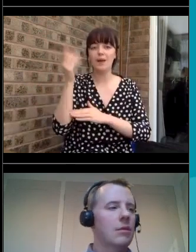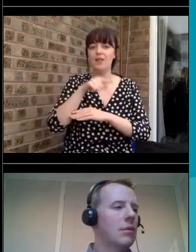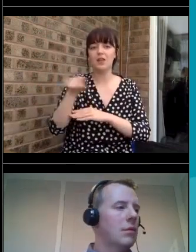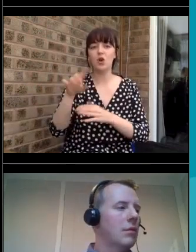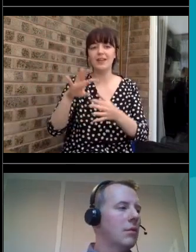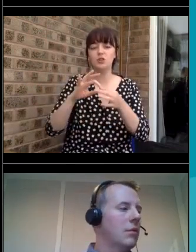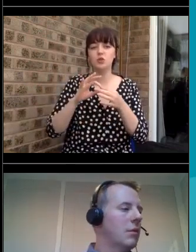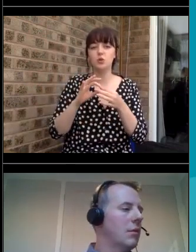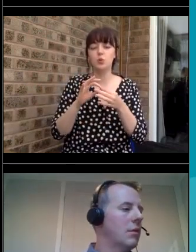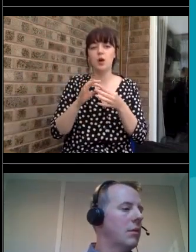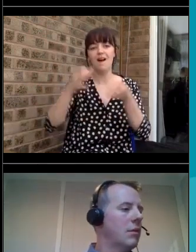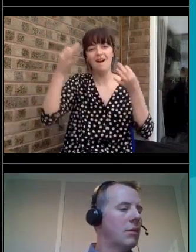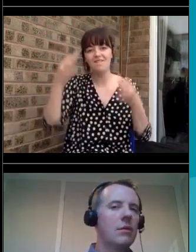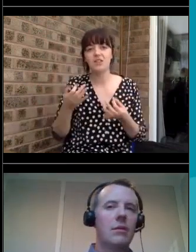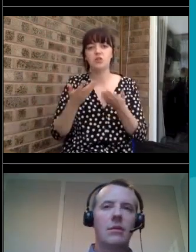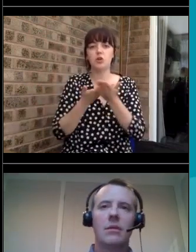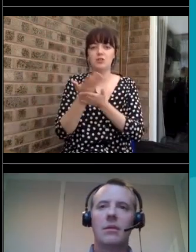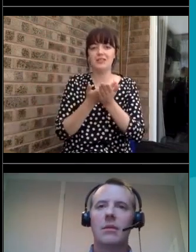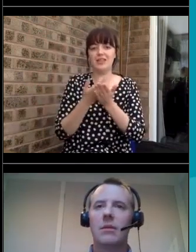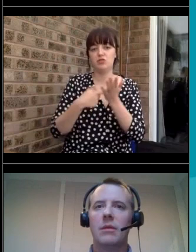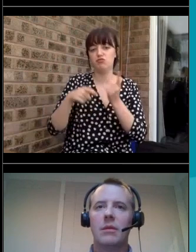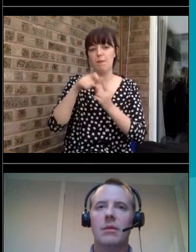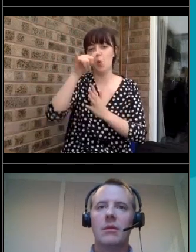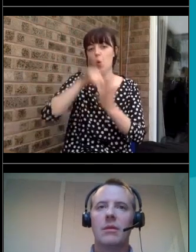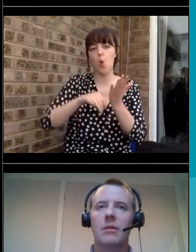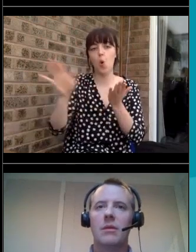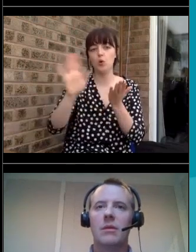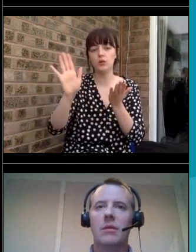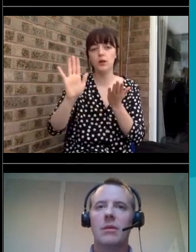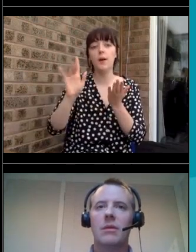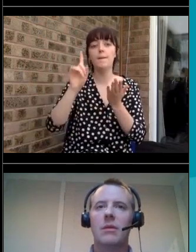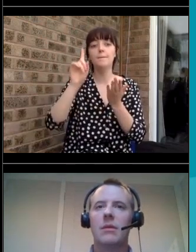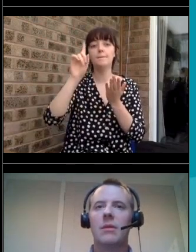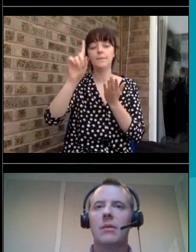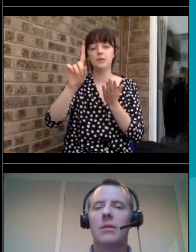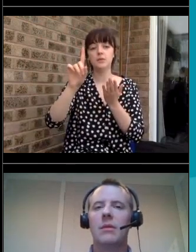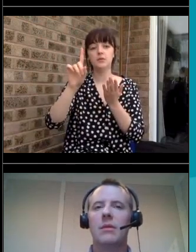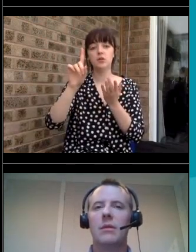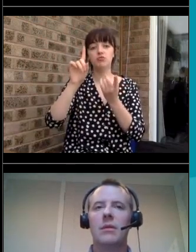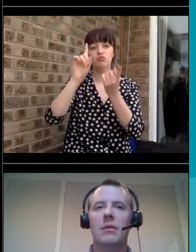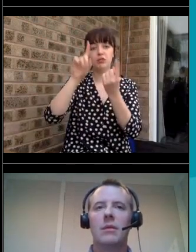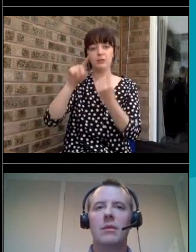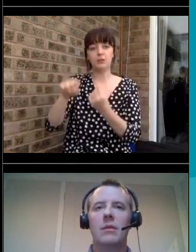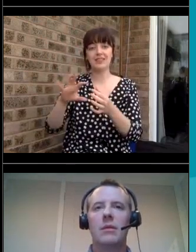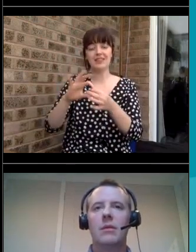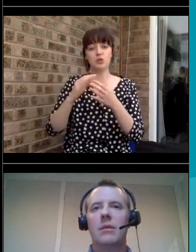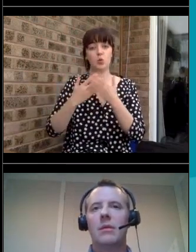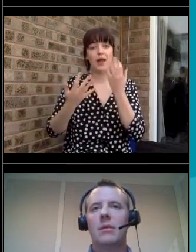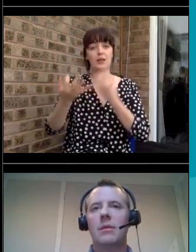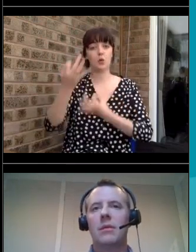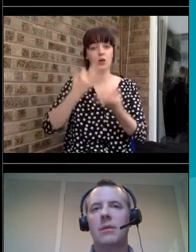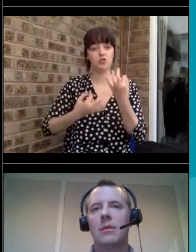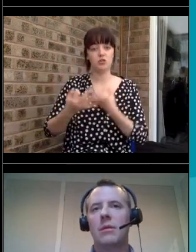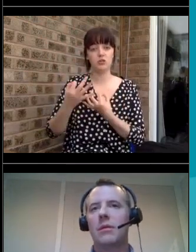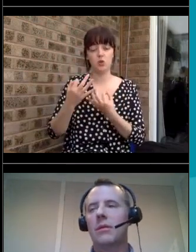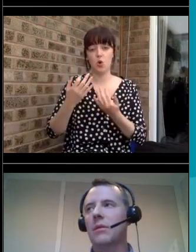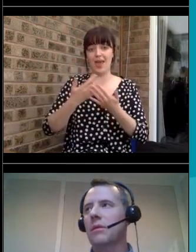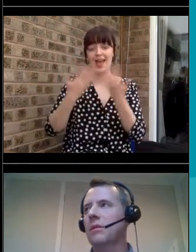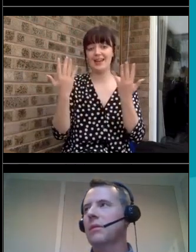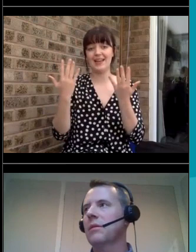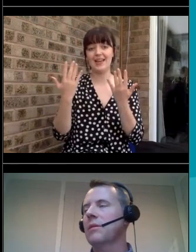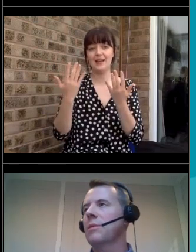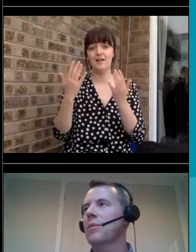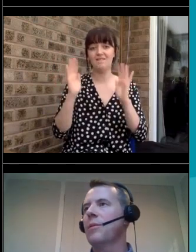official consultation report, but of course responses which may have been informed by any questions people may ask on any of the